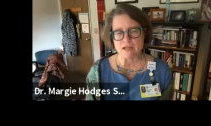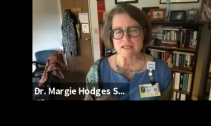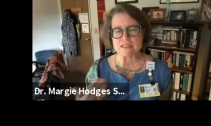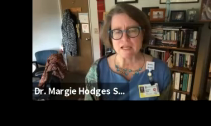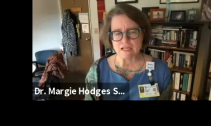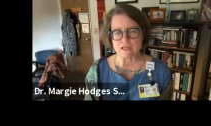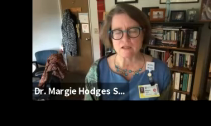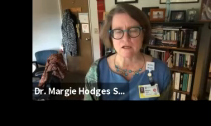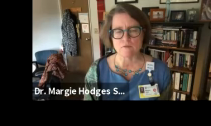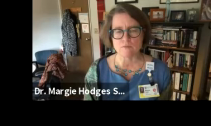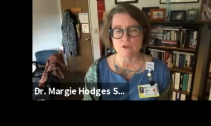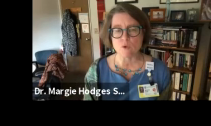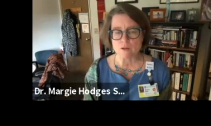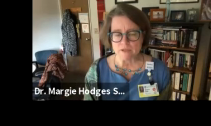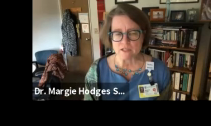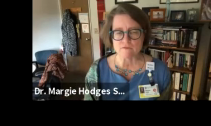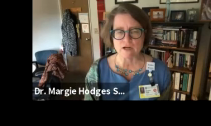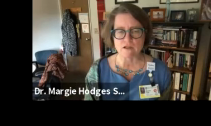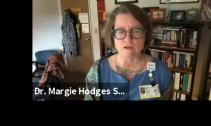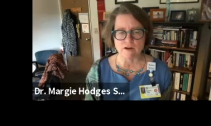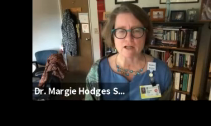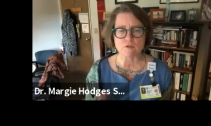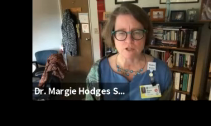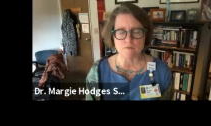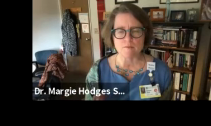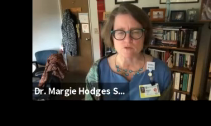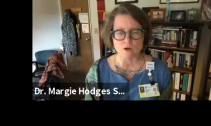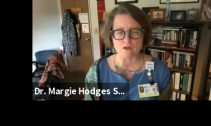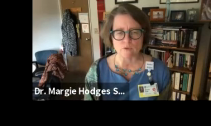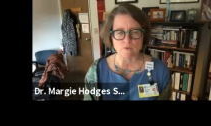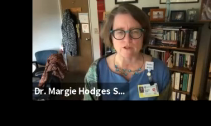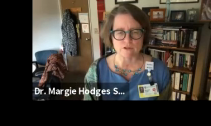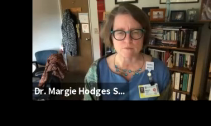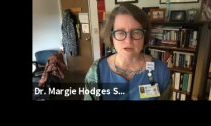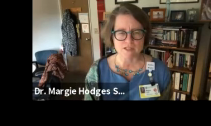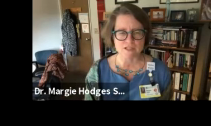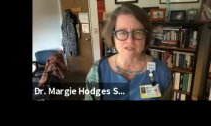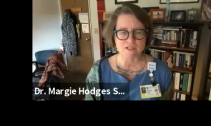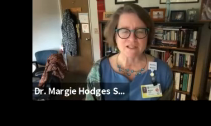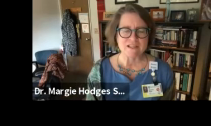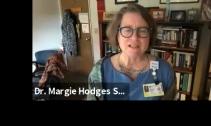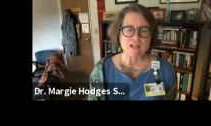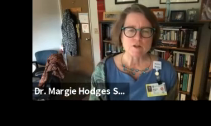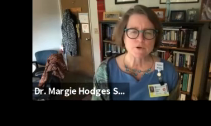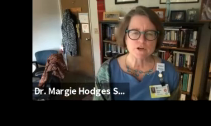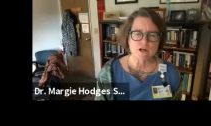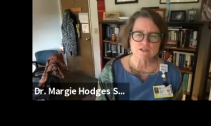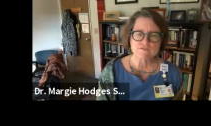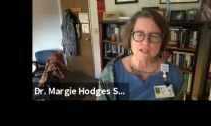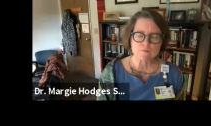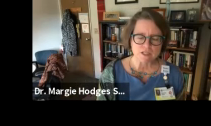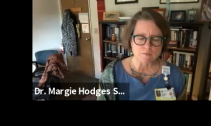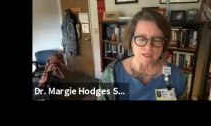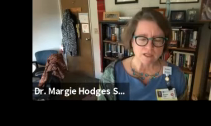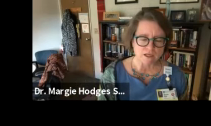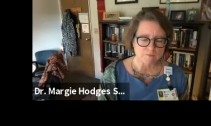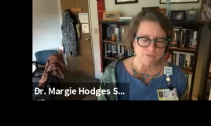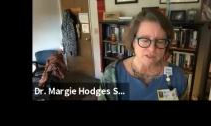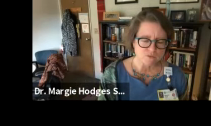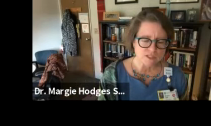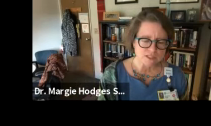to maintain the well-being of our community members while we went through this process. The Protocol Development